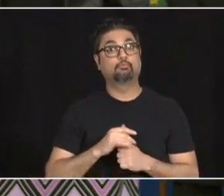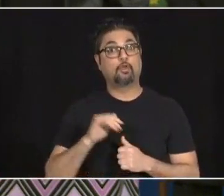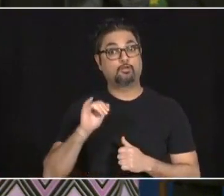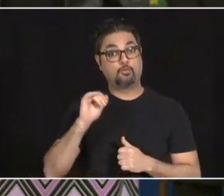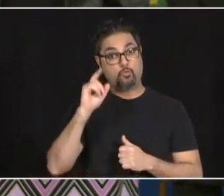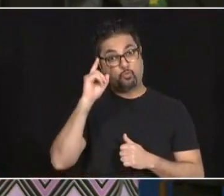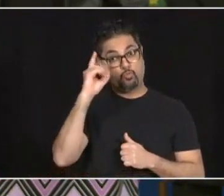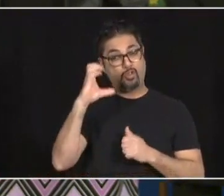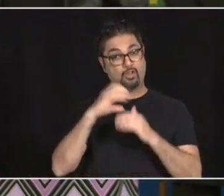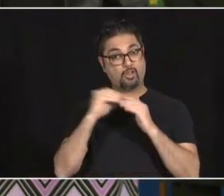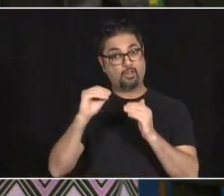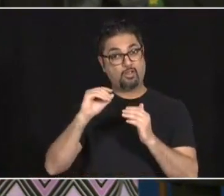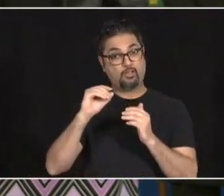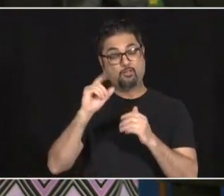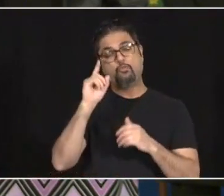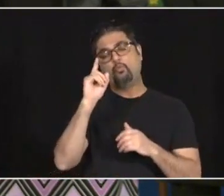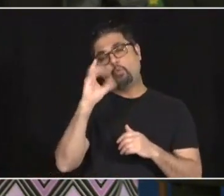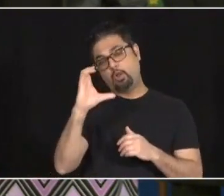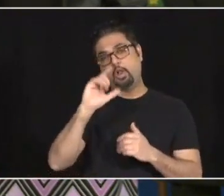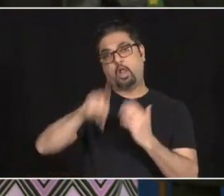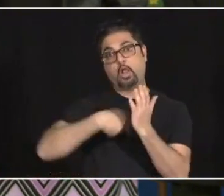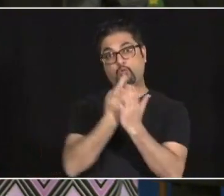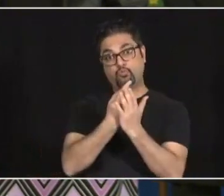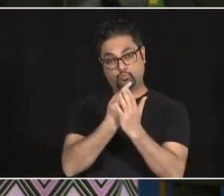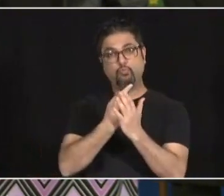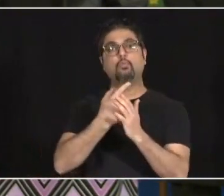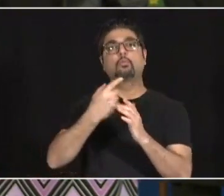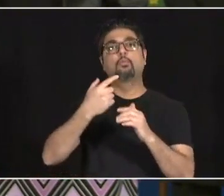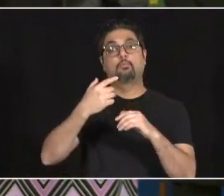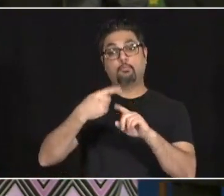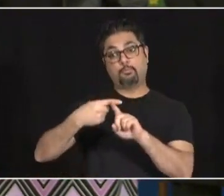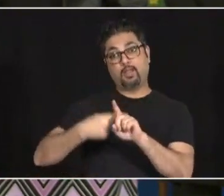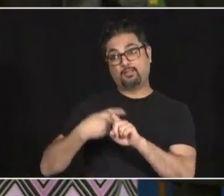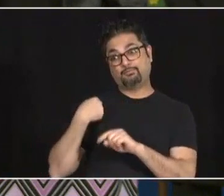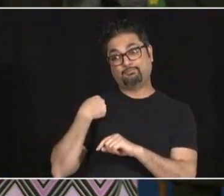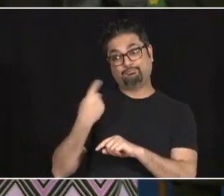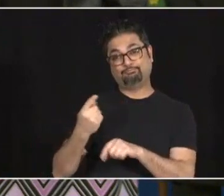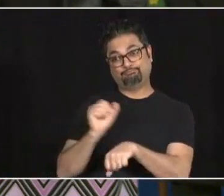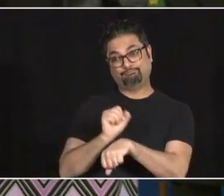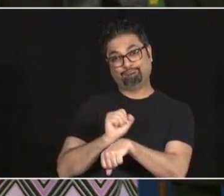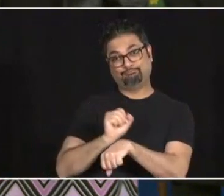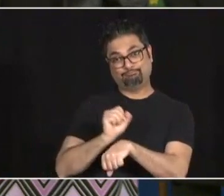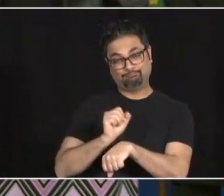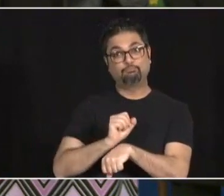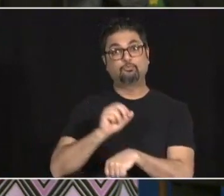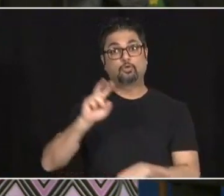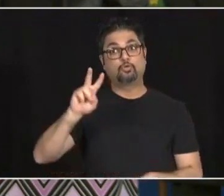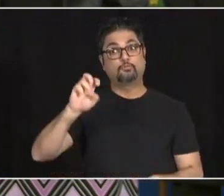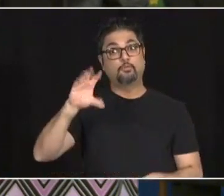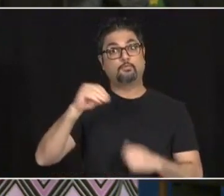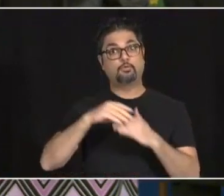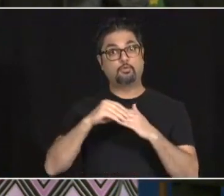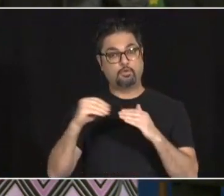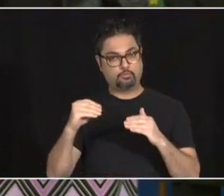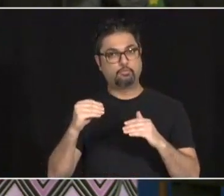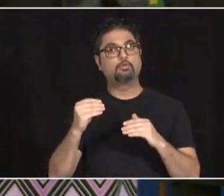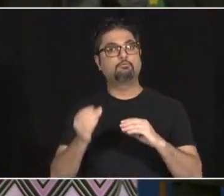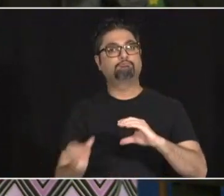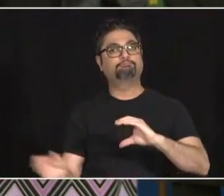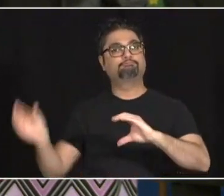will receive a $250 bonus per month for up to $1,000 over the next 16